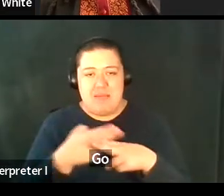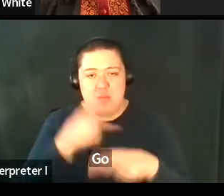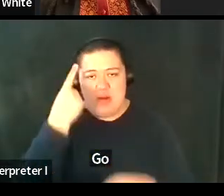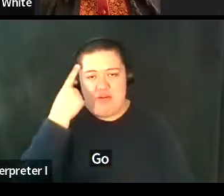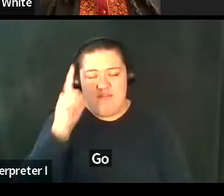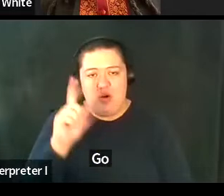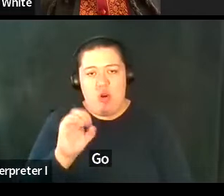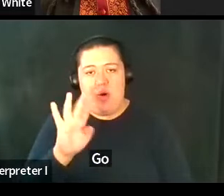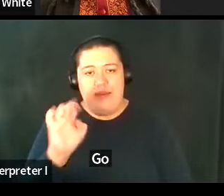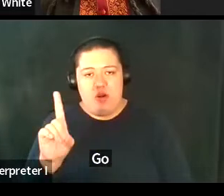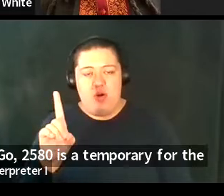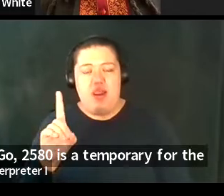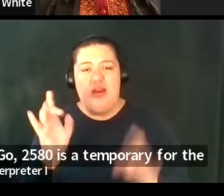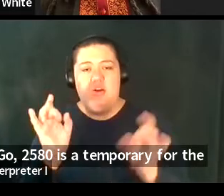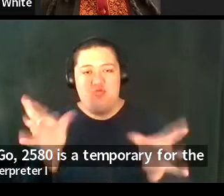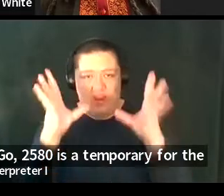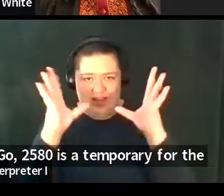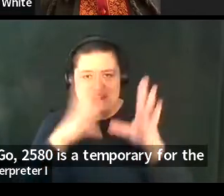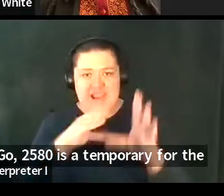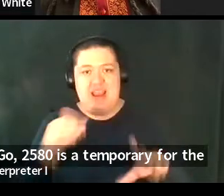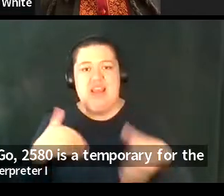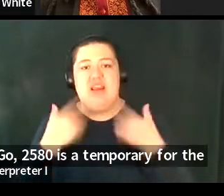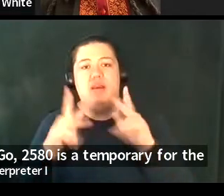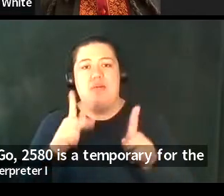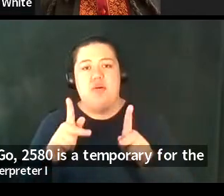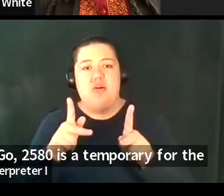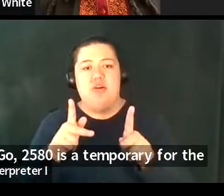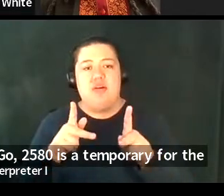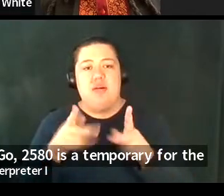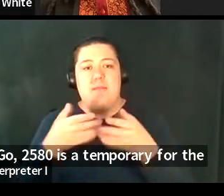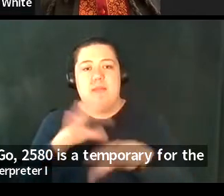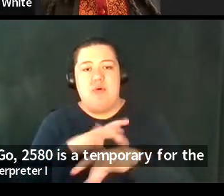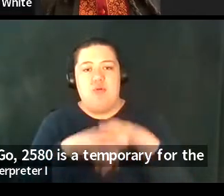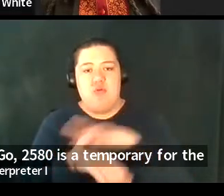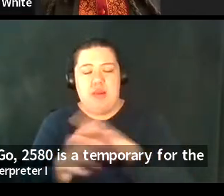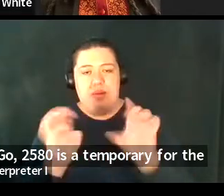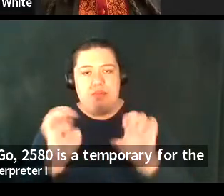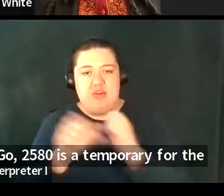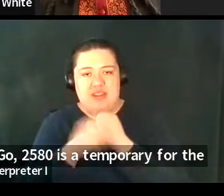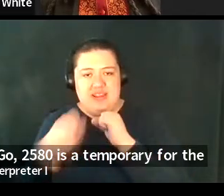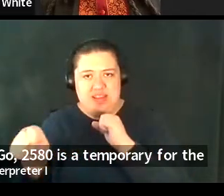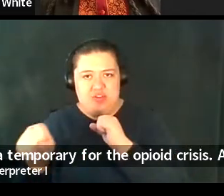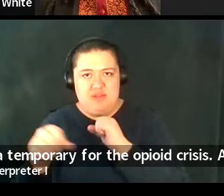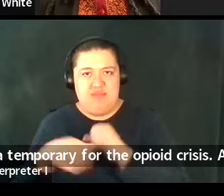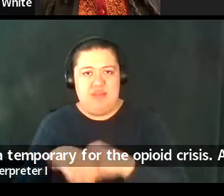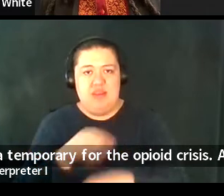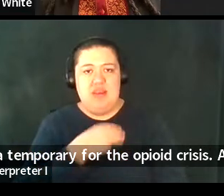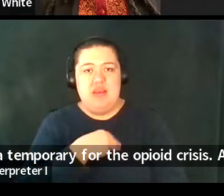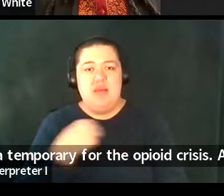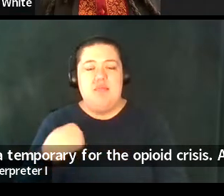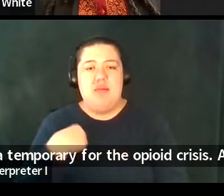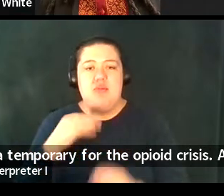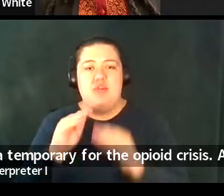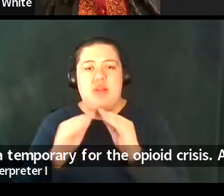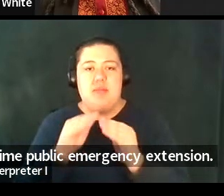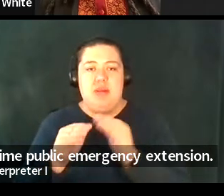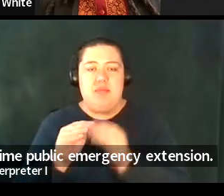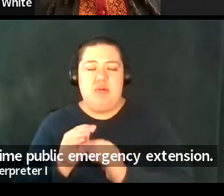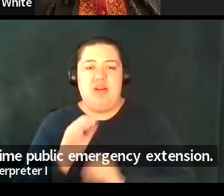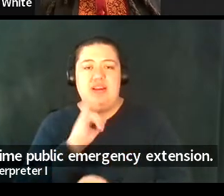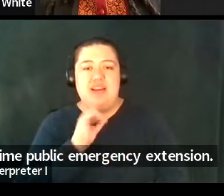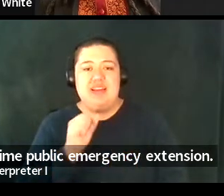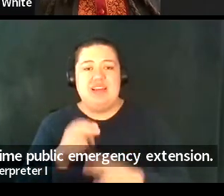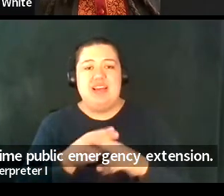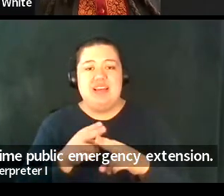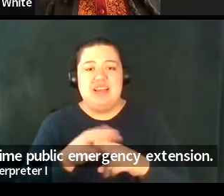the opioid crisis and juvenile crime public emergency extension. Councilmember's amendment is the